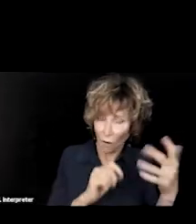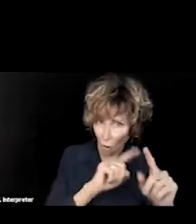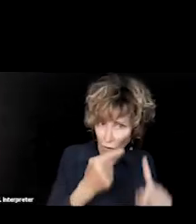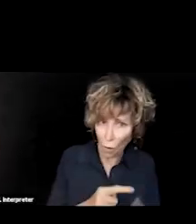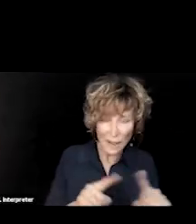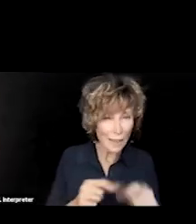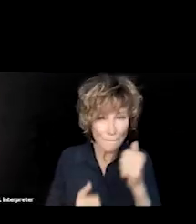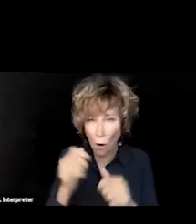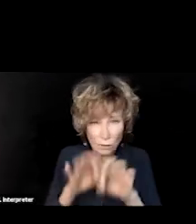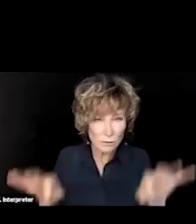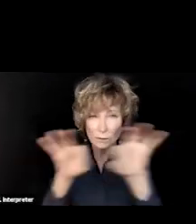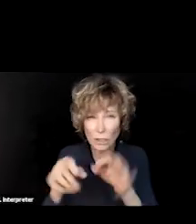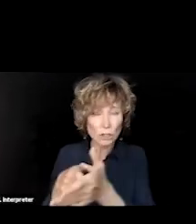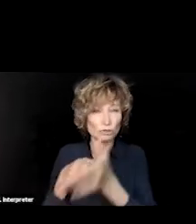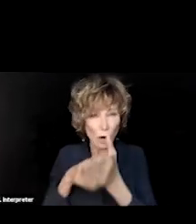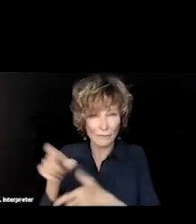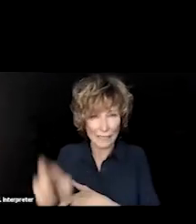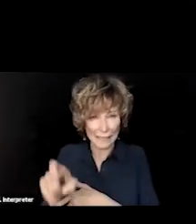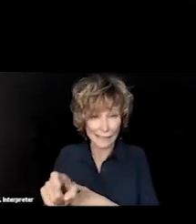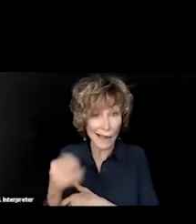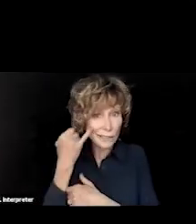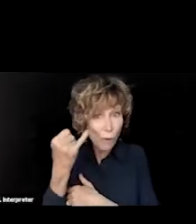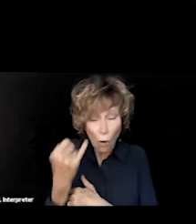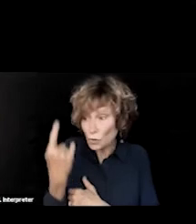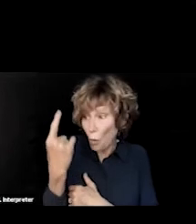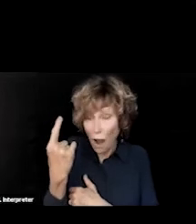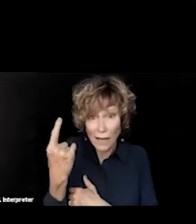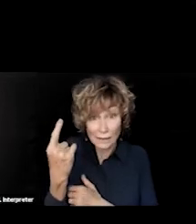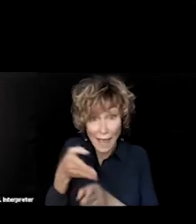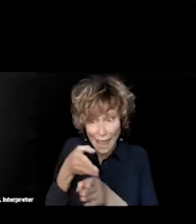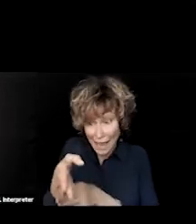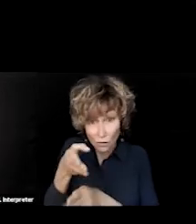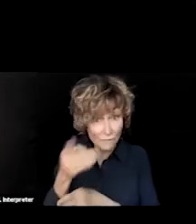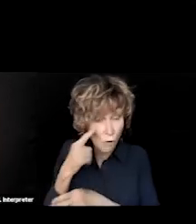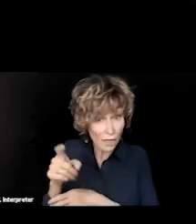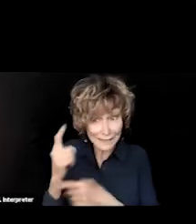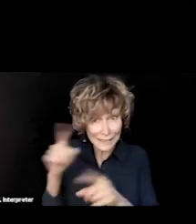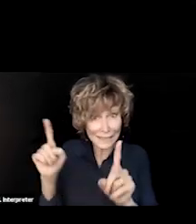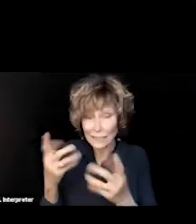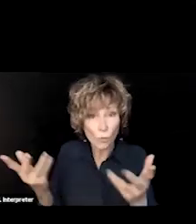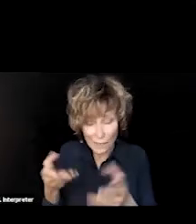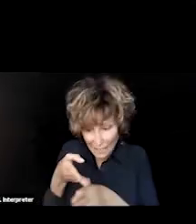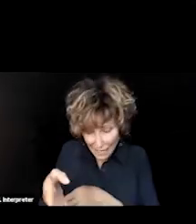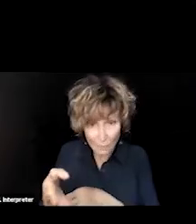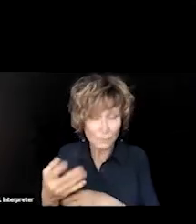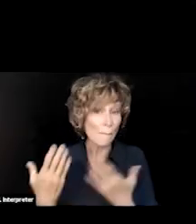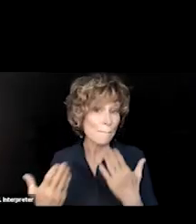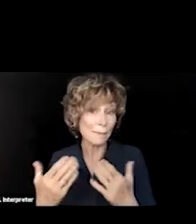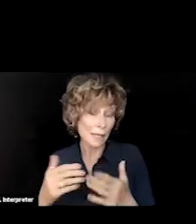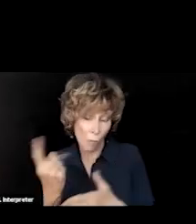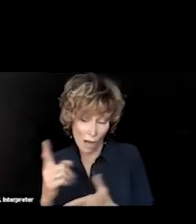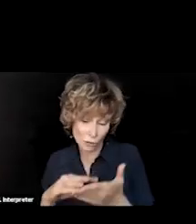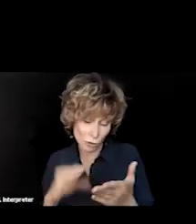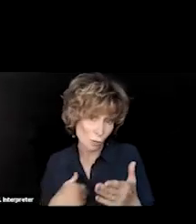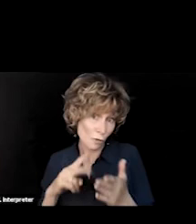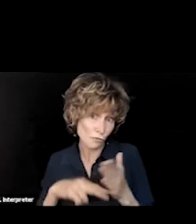need? What if we could support the student to succeed in one area? What would it be? For one student with a reading and learning disability, it